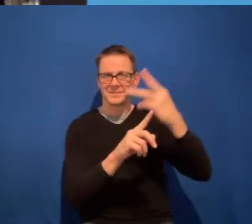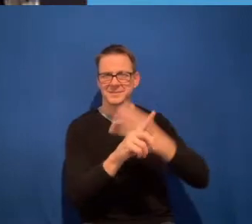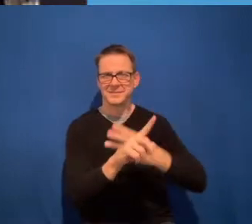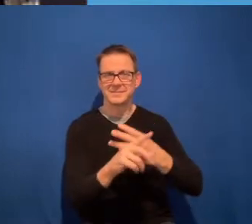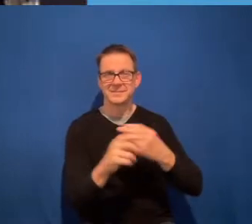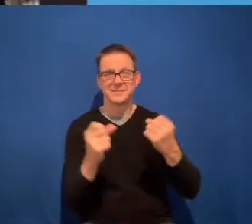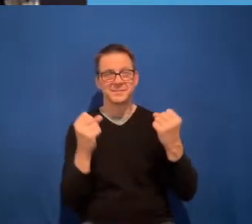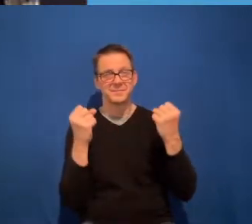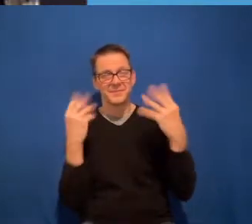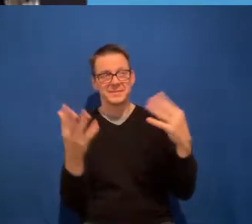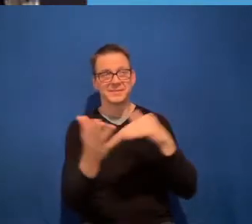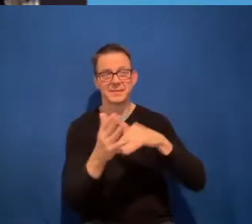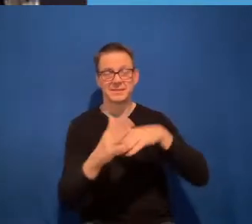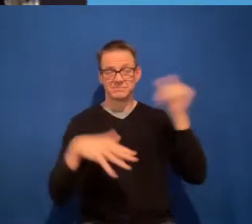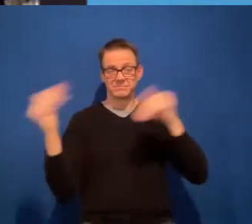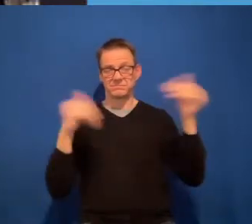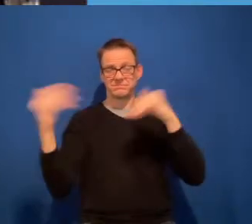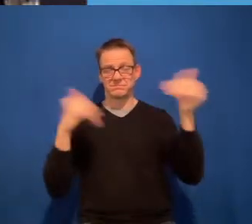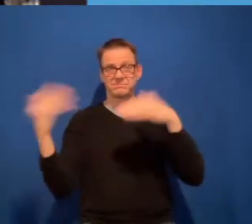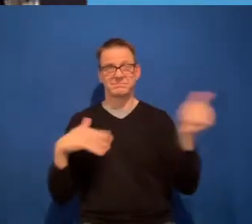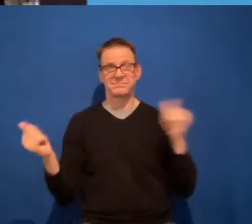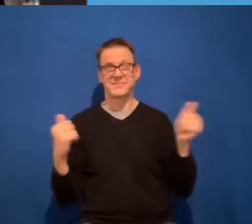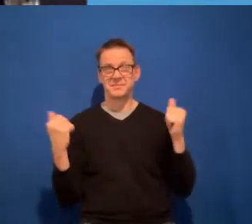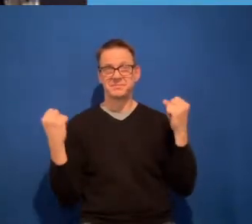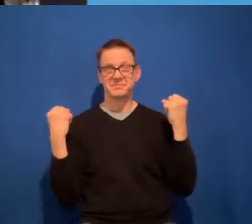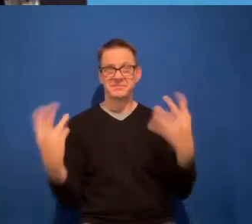I would like to move us into our final